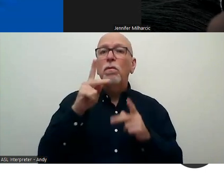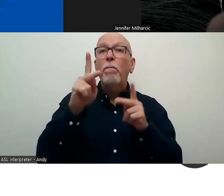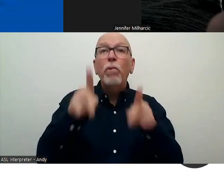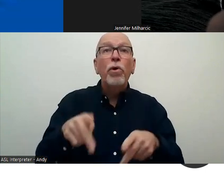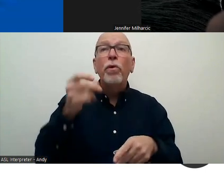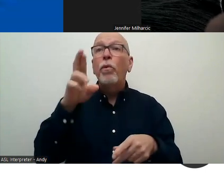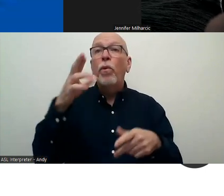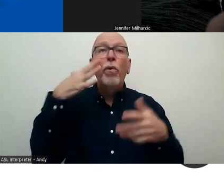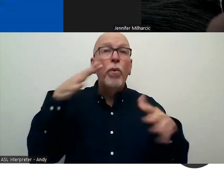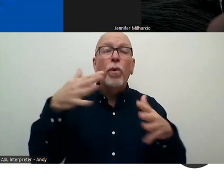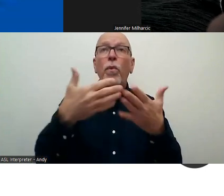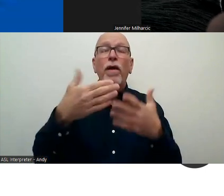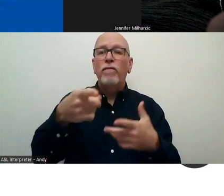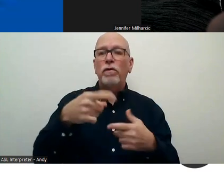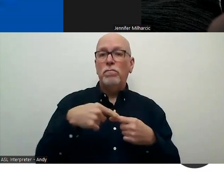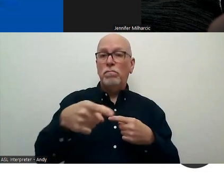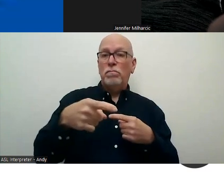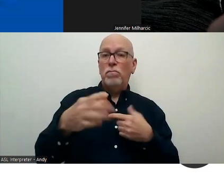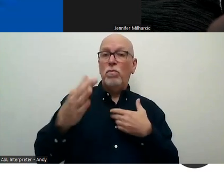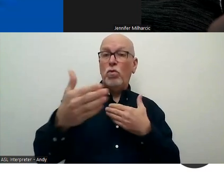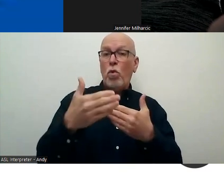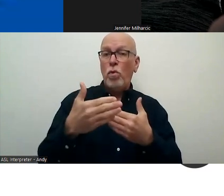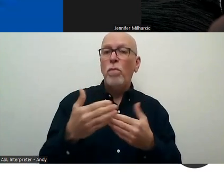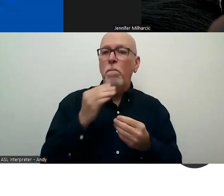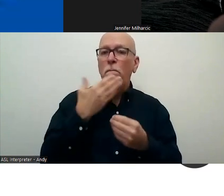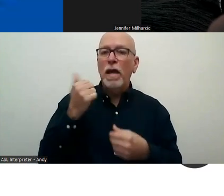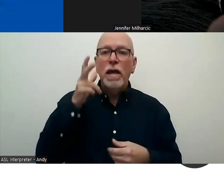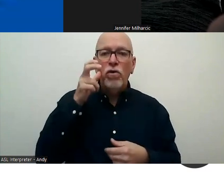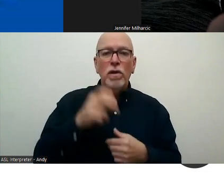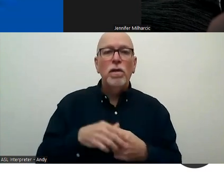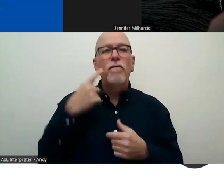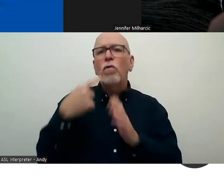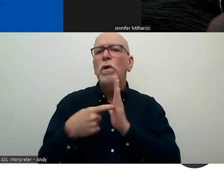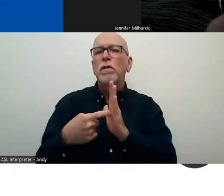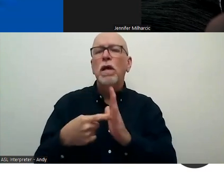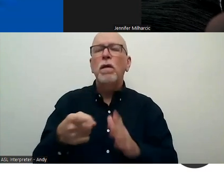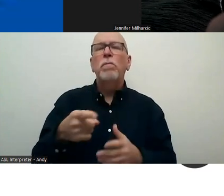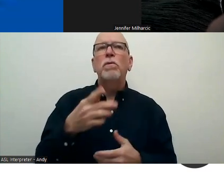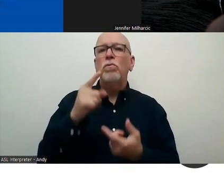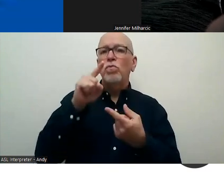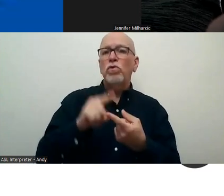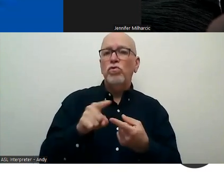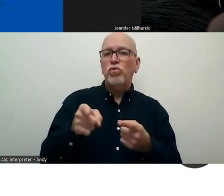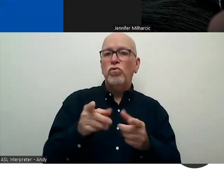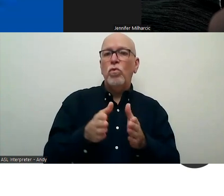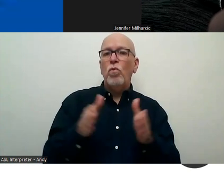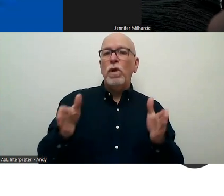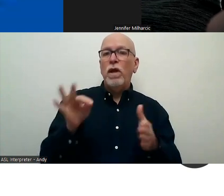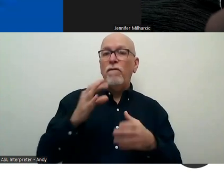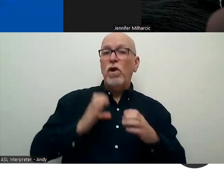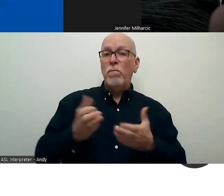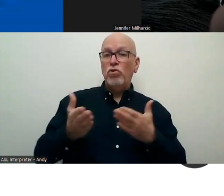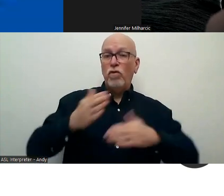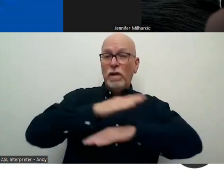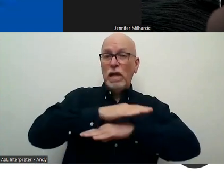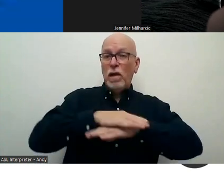sound will also ensure better hearing for example reducing the width of a customer service counter